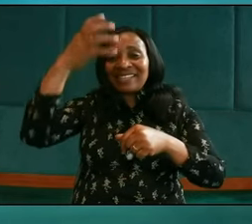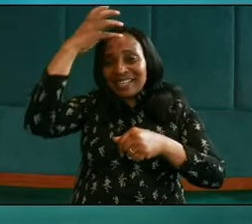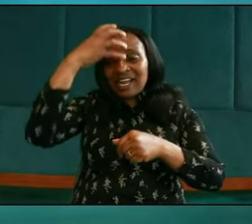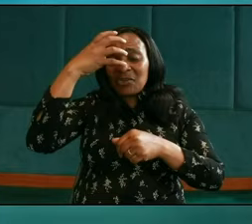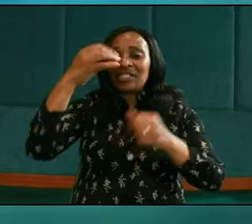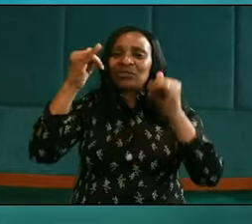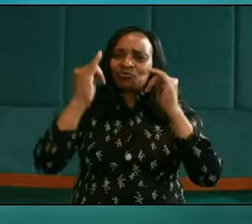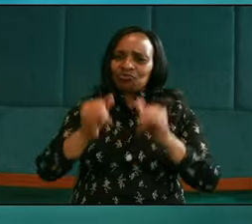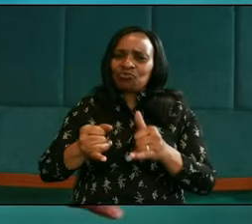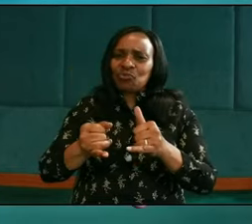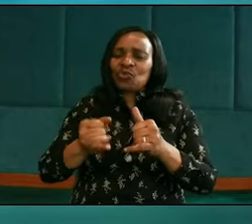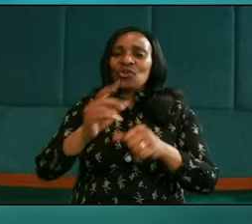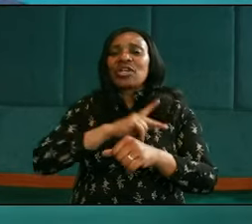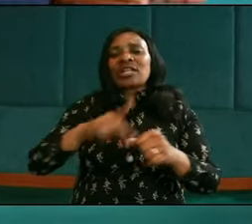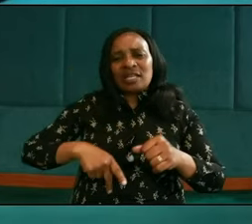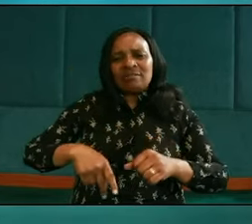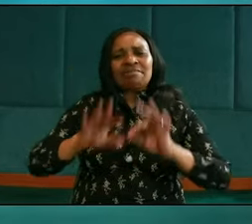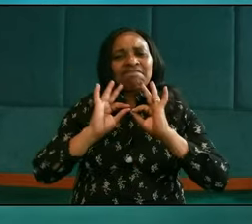new king. But